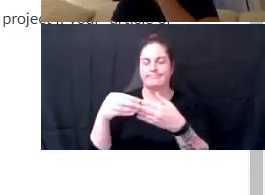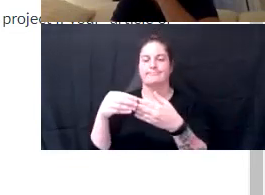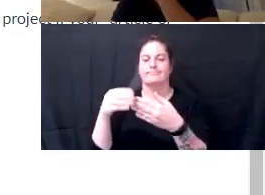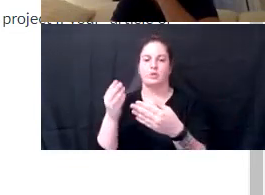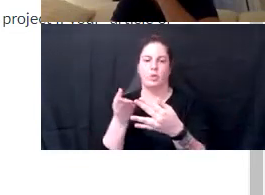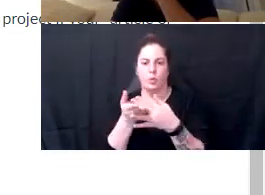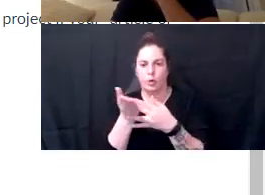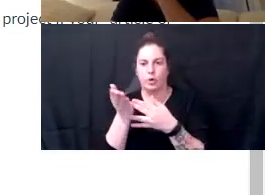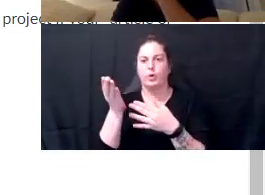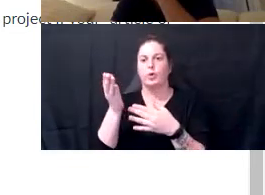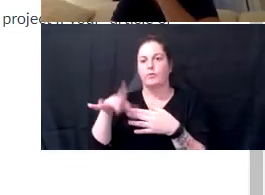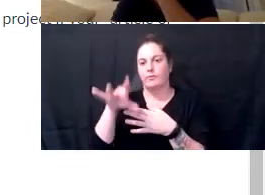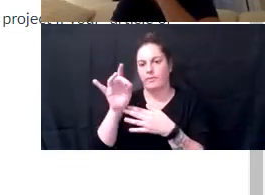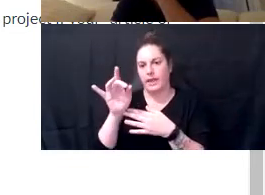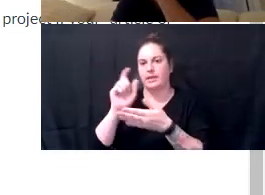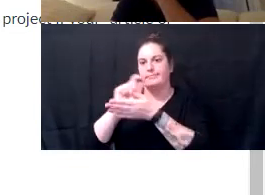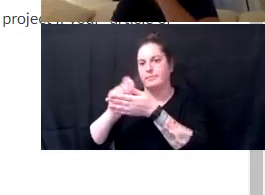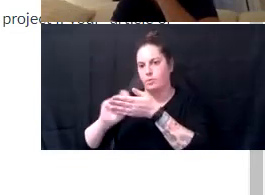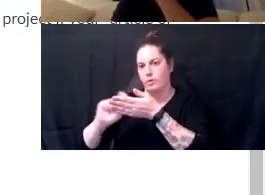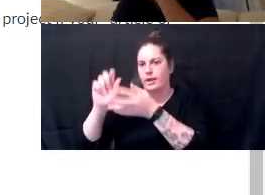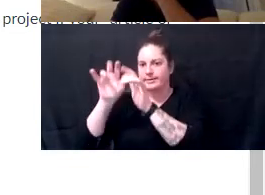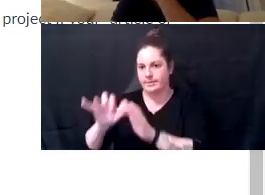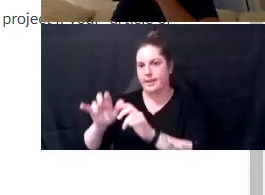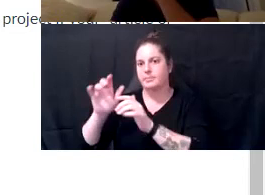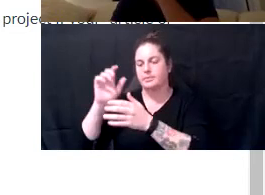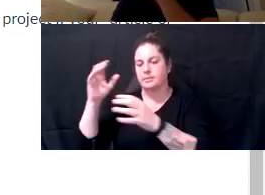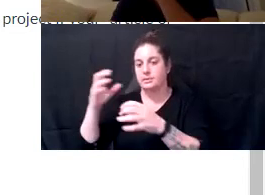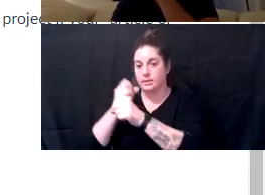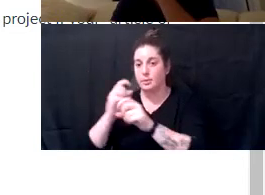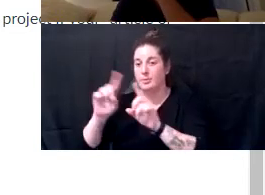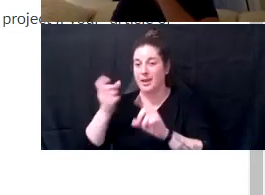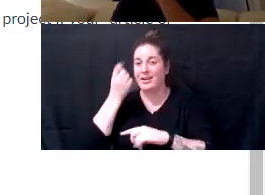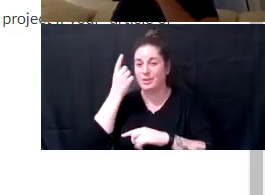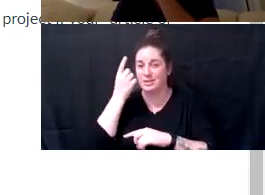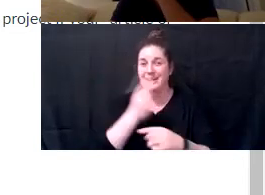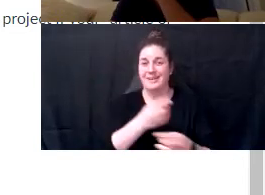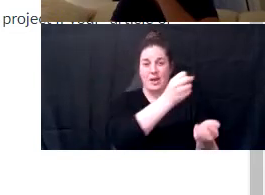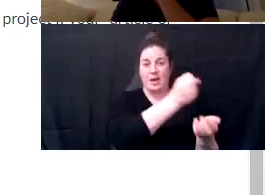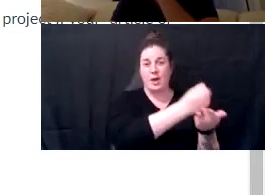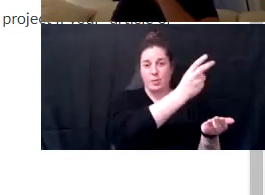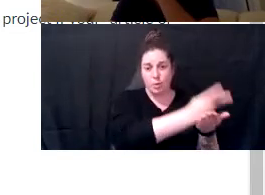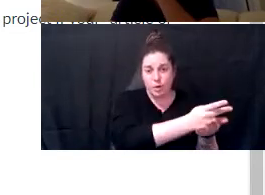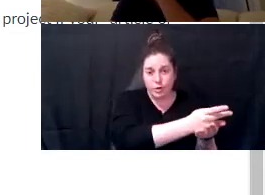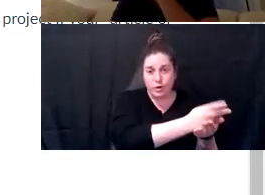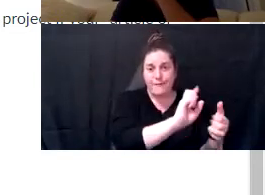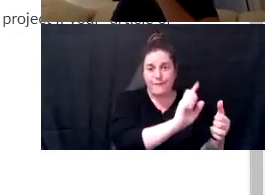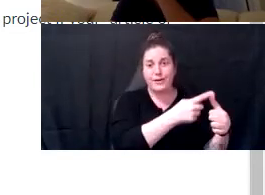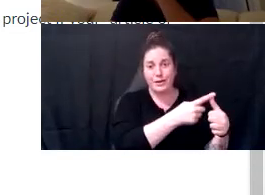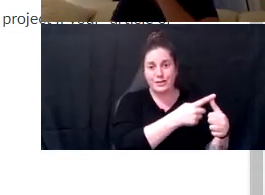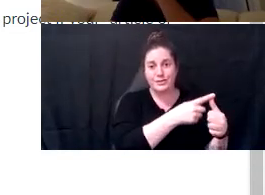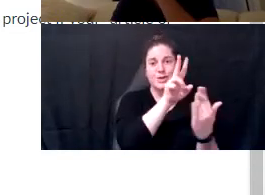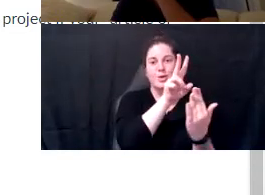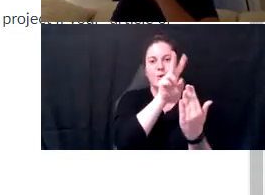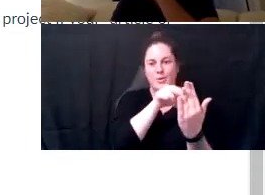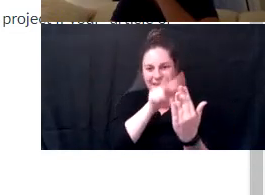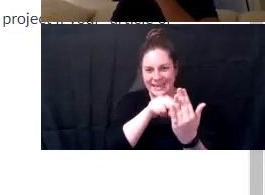the actual summary, but you need to have an article approved and you need to be reading that article, and then we can talk about